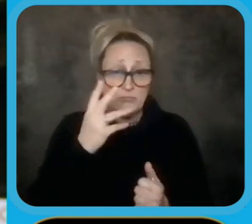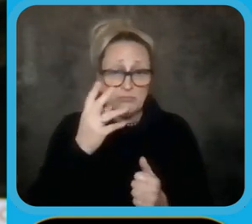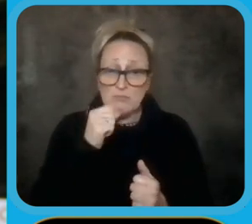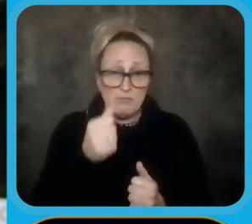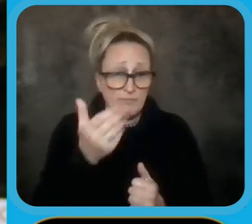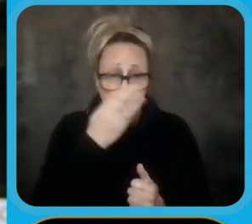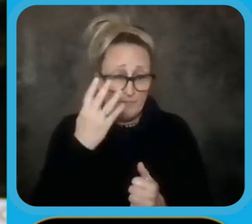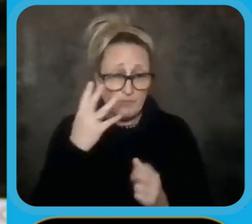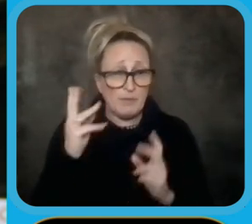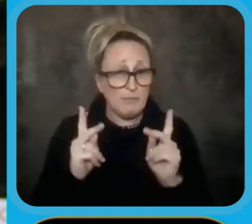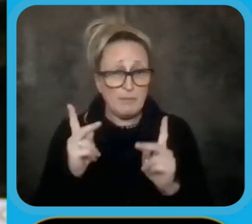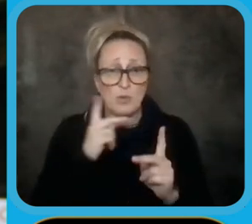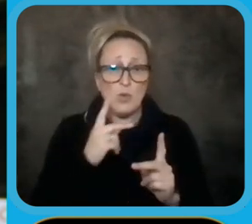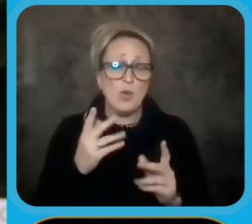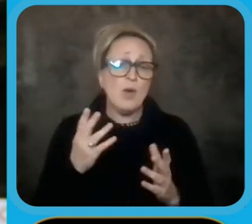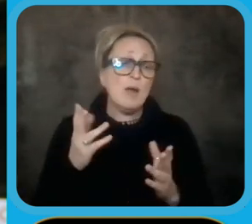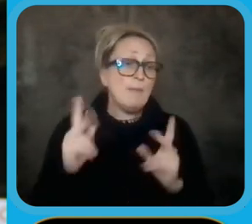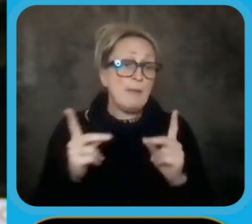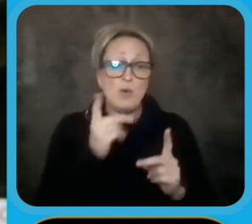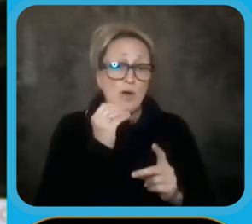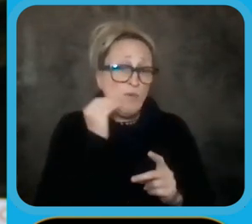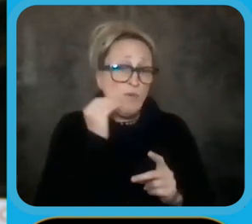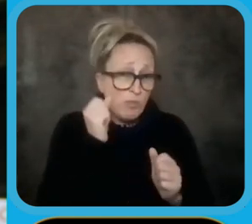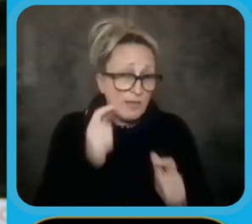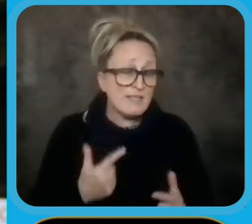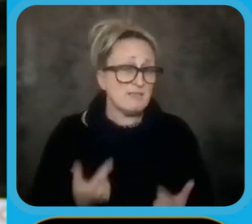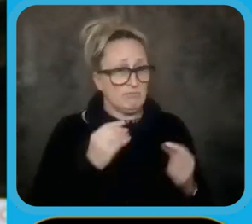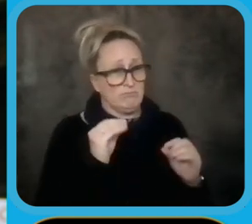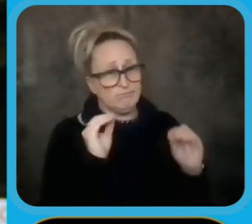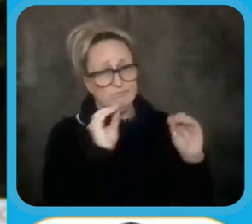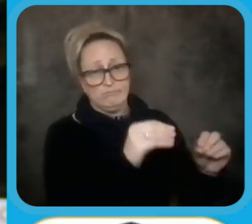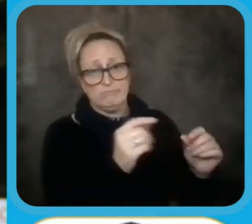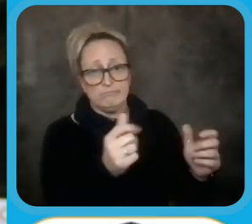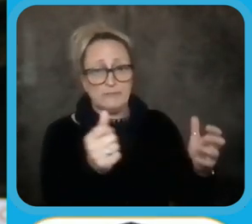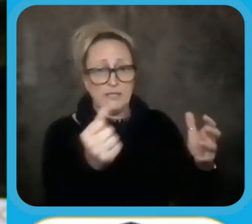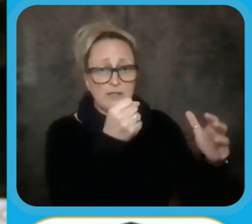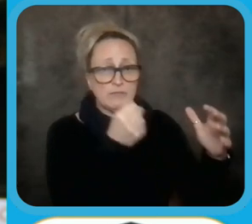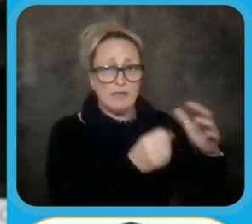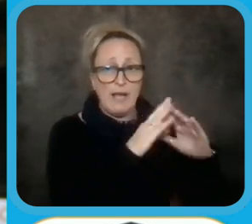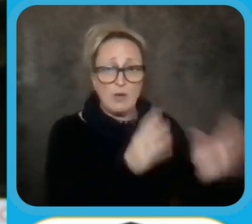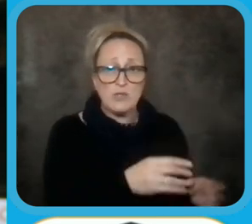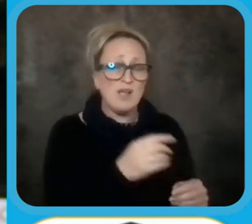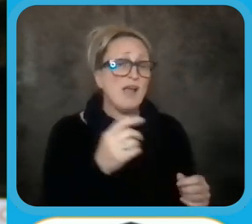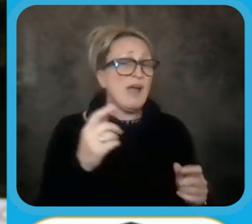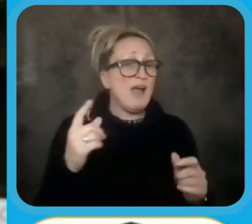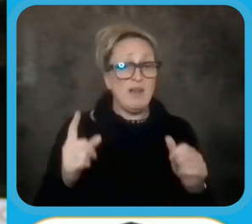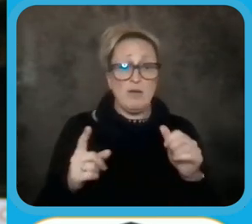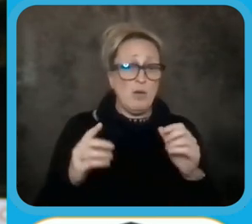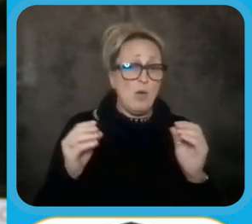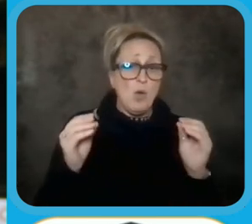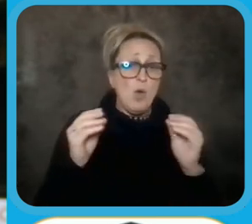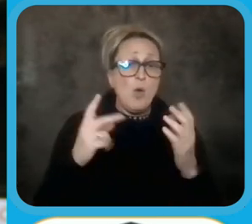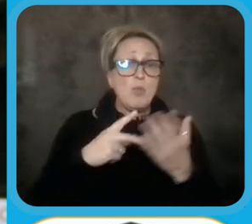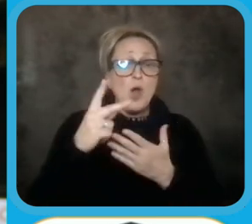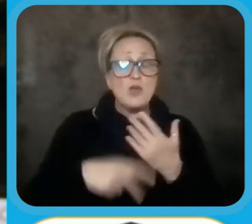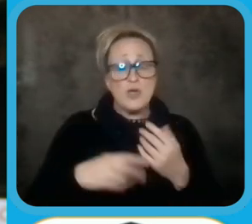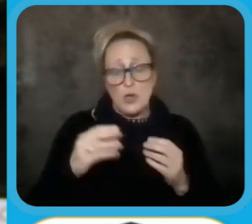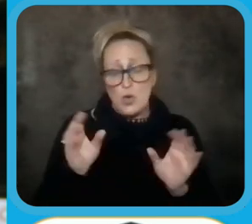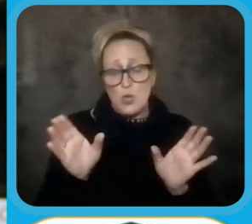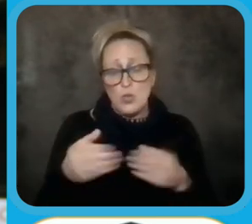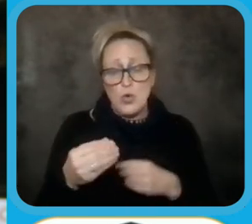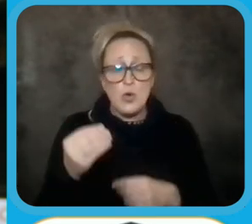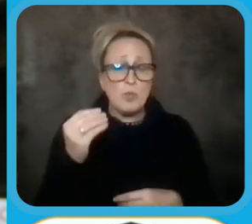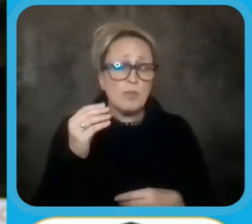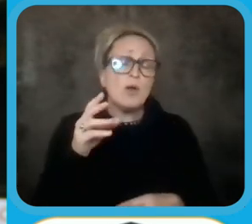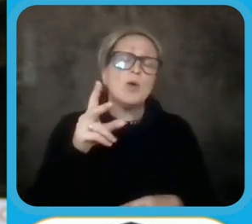We housed more unhoused residents also than any other time in our state's history through Project Room Key and Home Key.